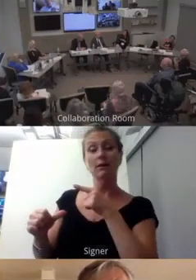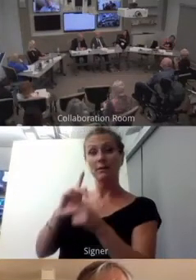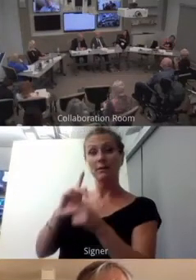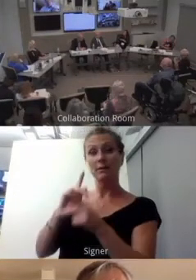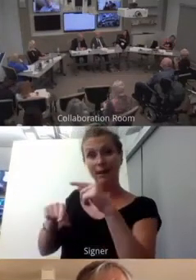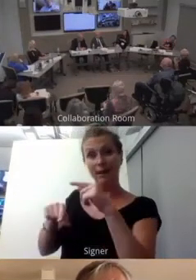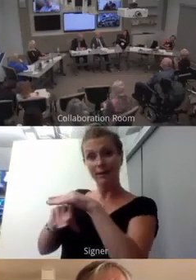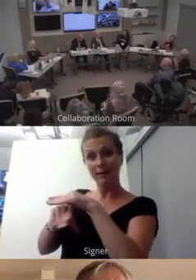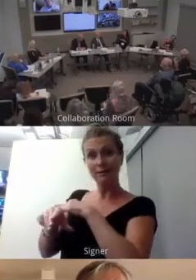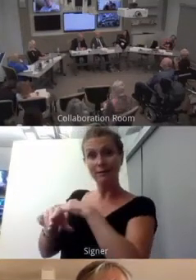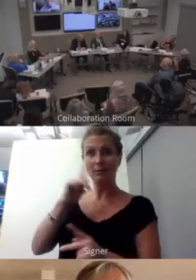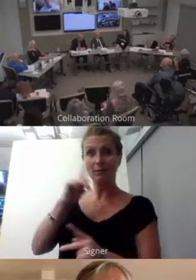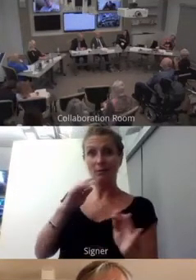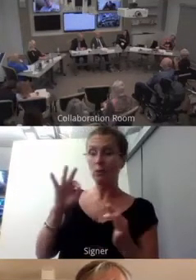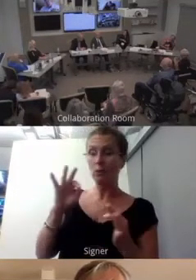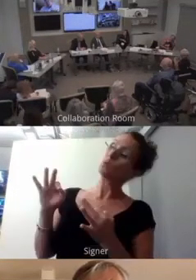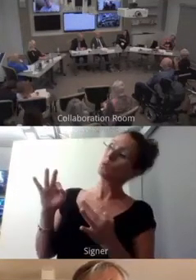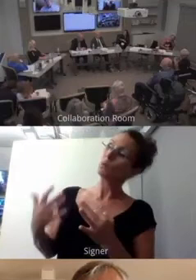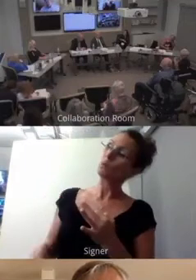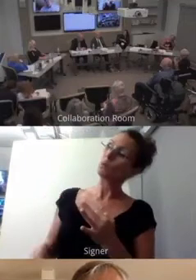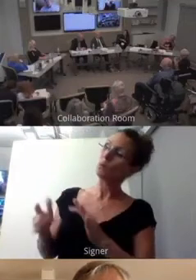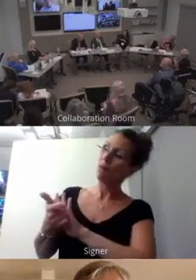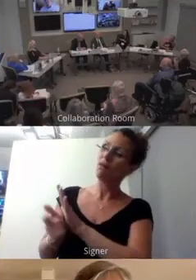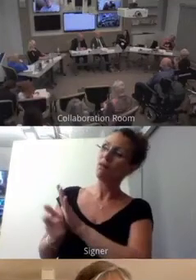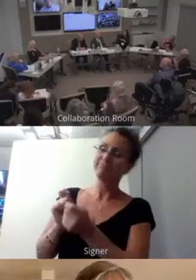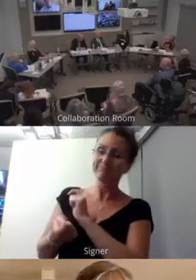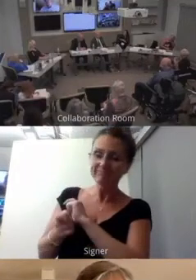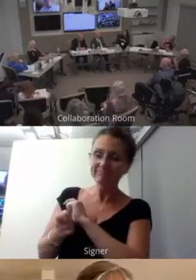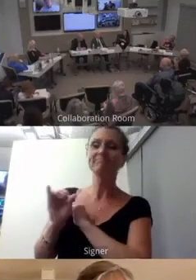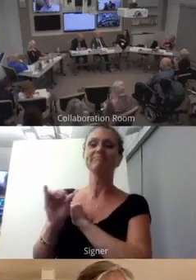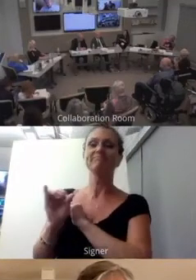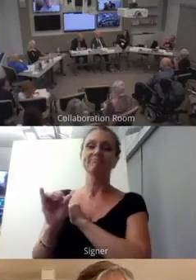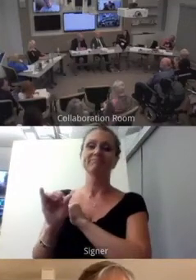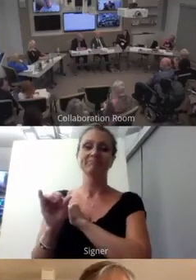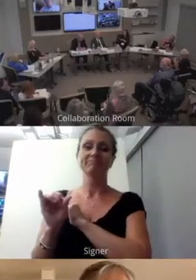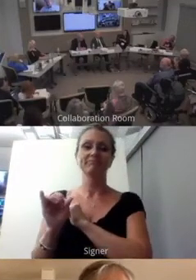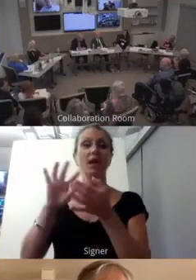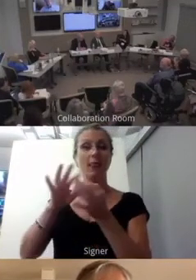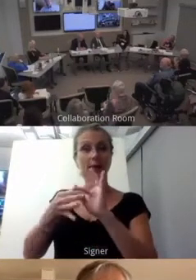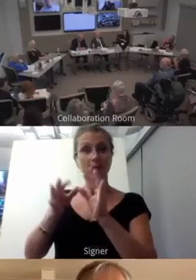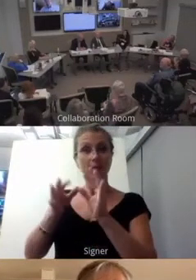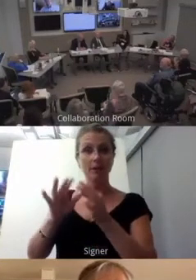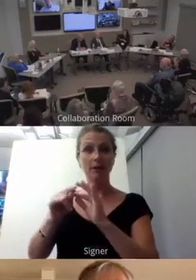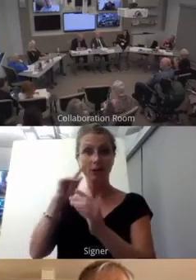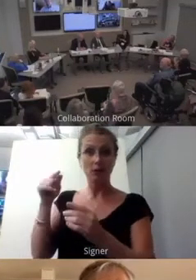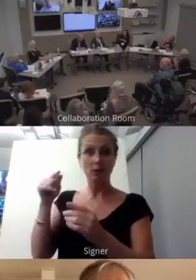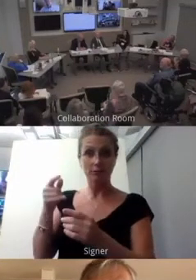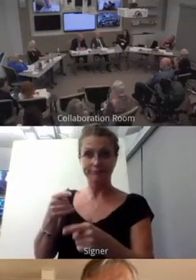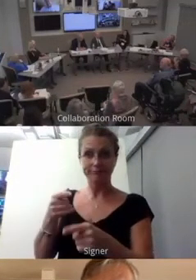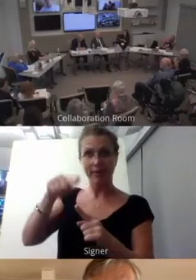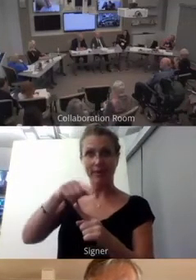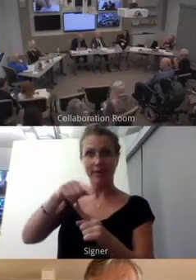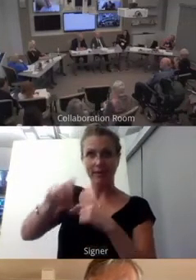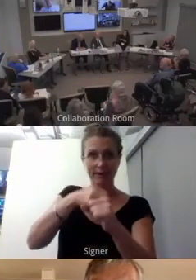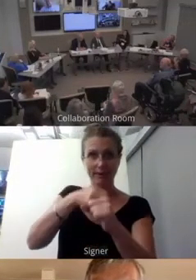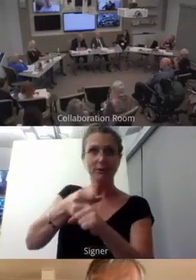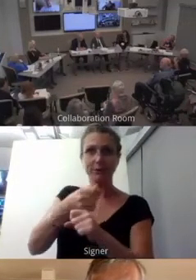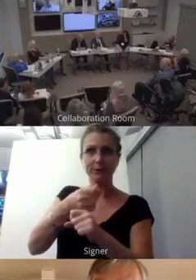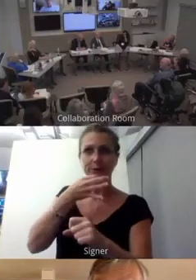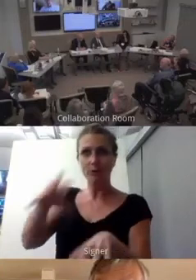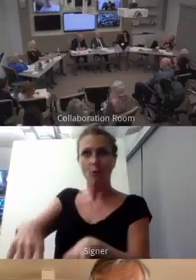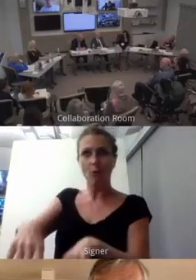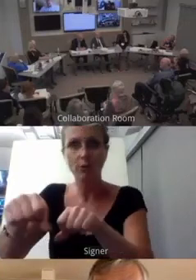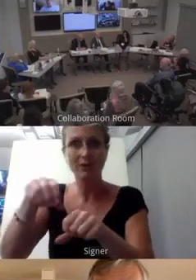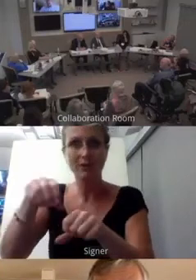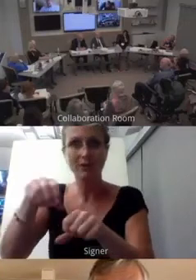the law passed, the Olympics were coming to the United States, ensuring that the Olympic experience was